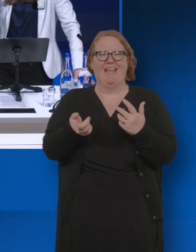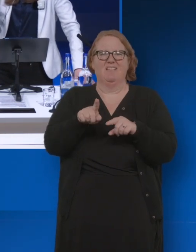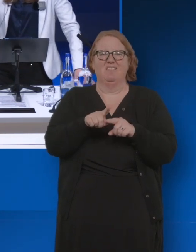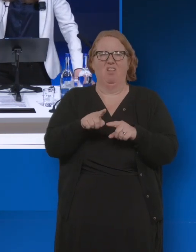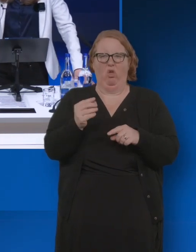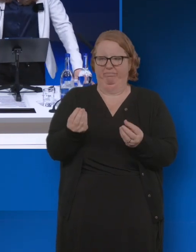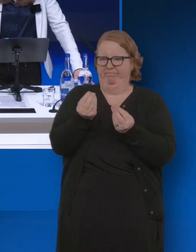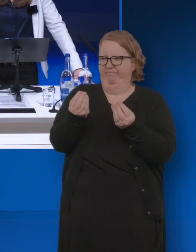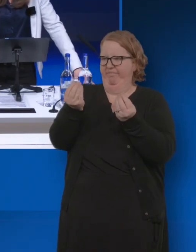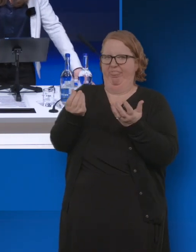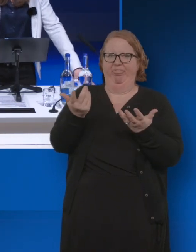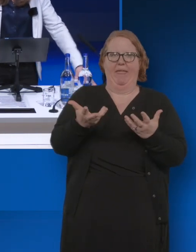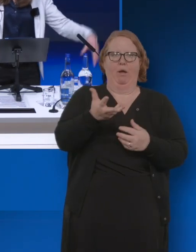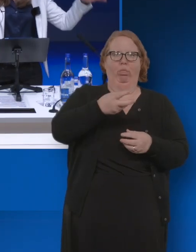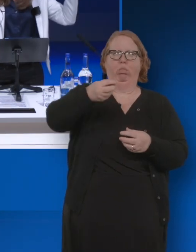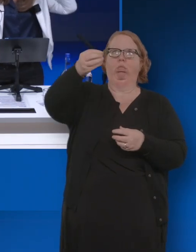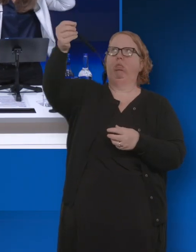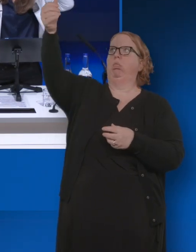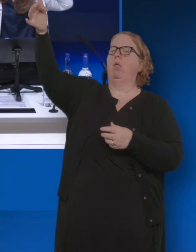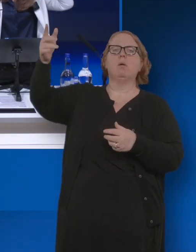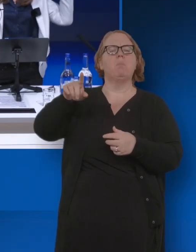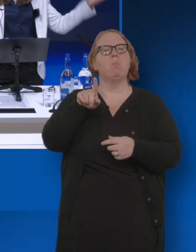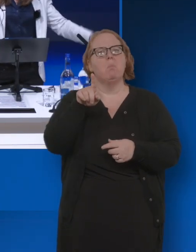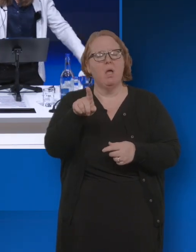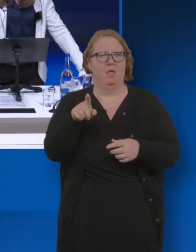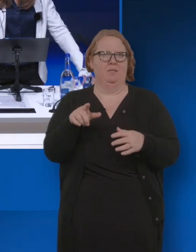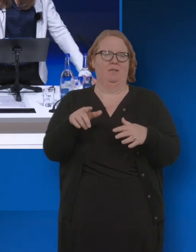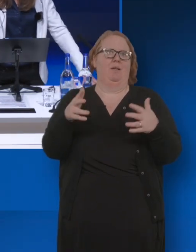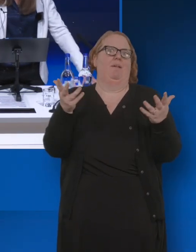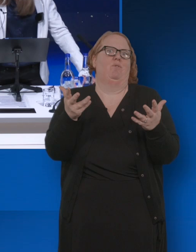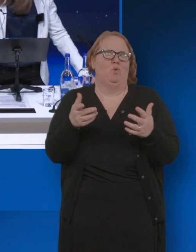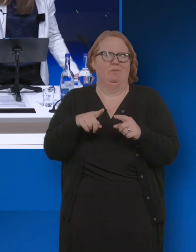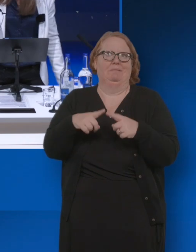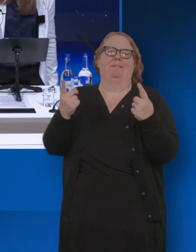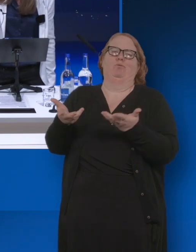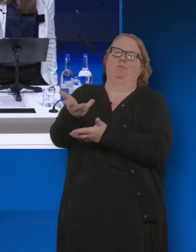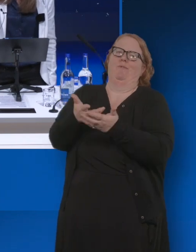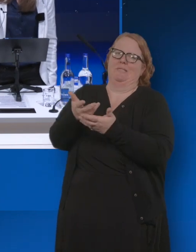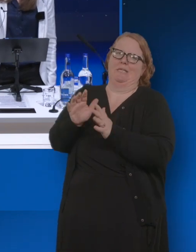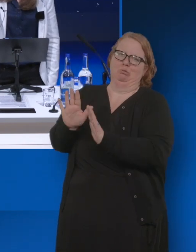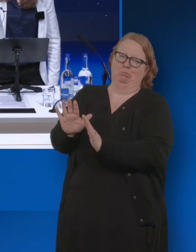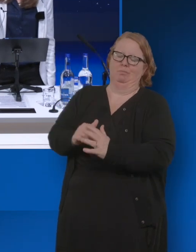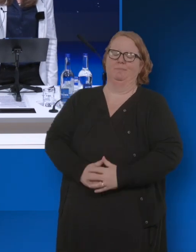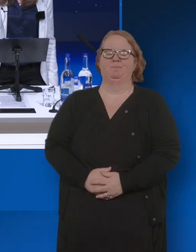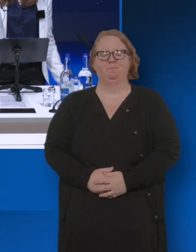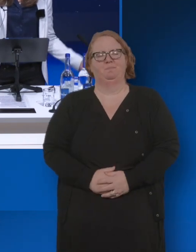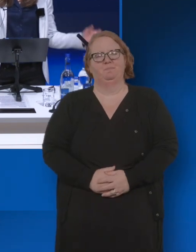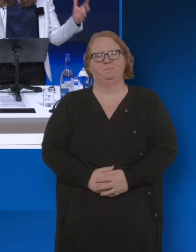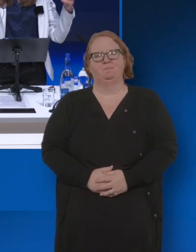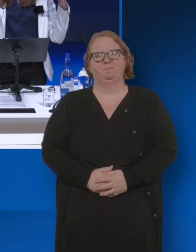immaterial part of you that floats off. But of course, that's a whole conversation there as